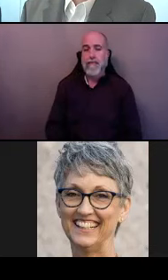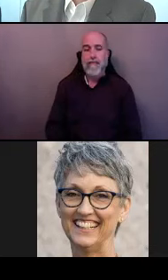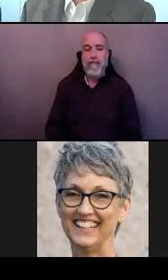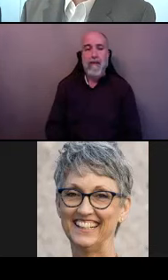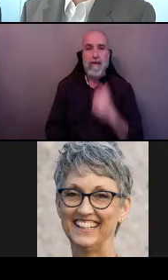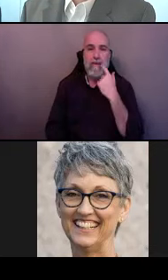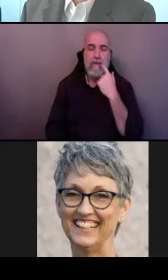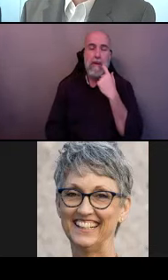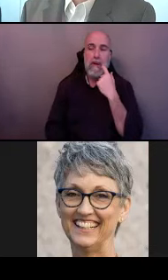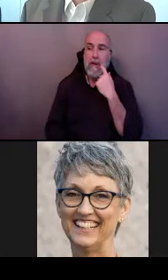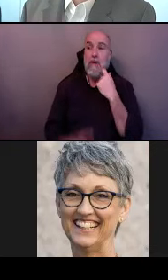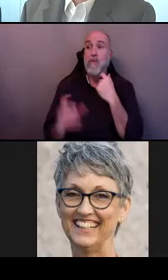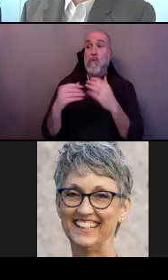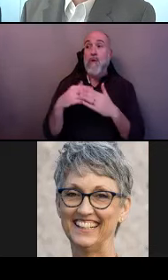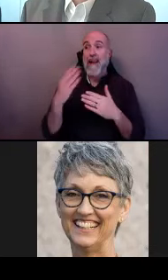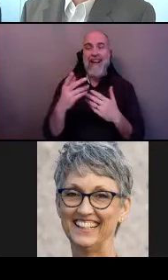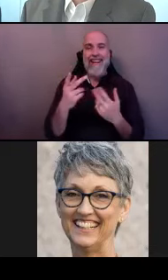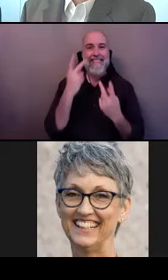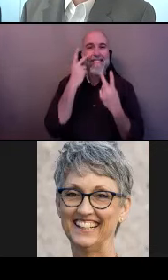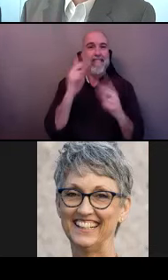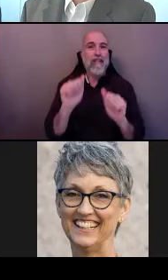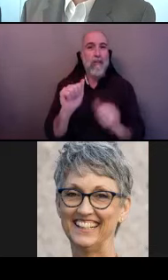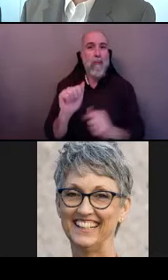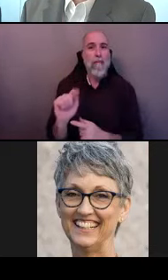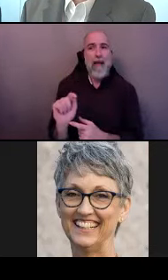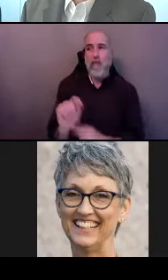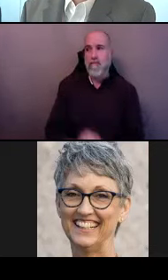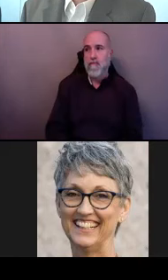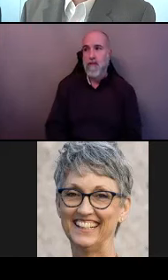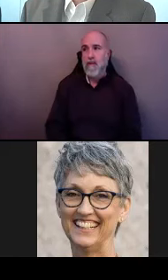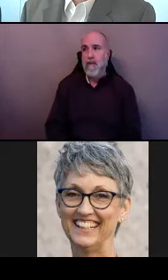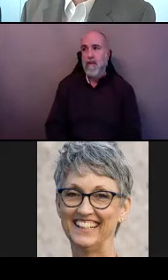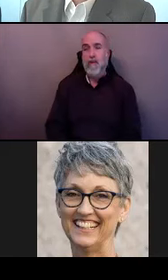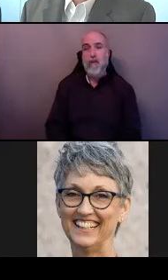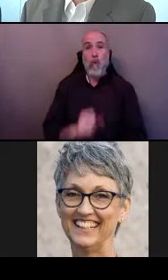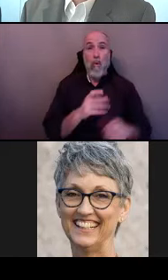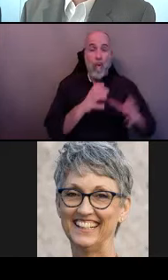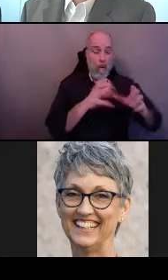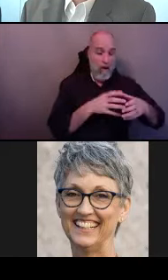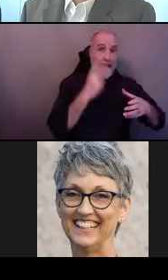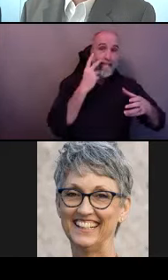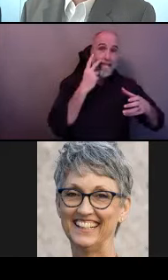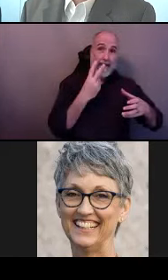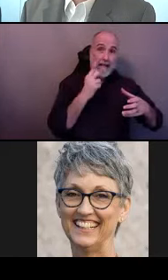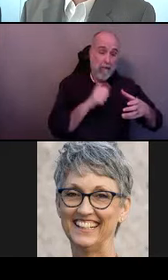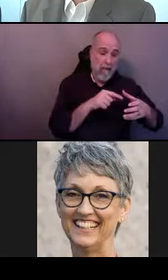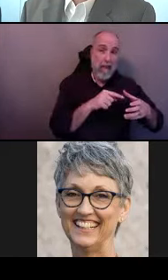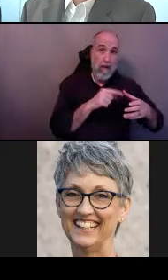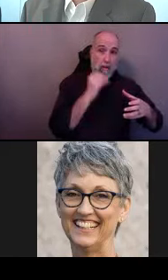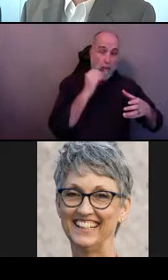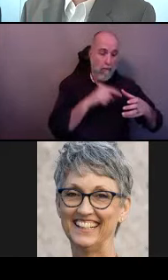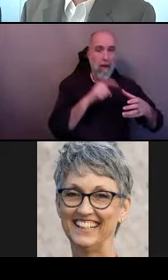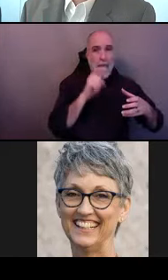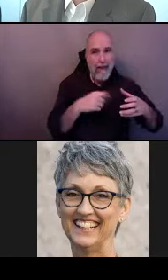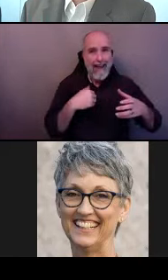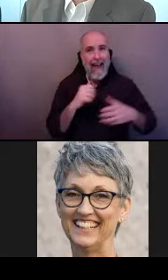So the next item is the visitable bathroom. So a visitable dwelling must be designed and constructed with at least one